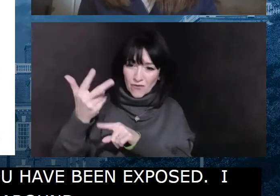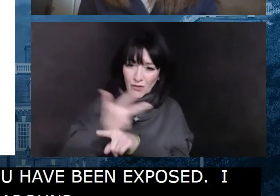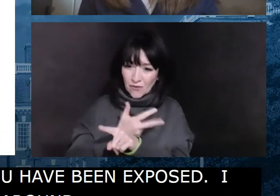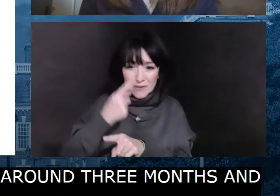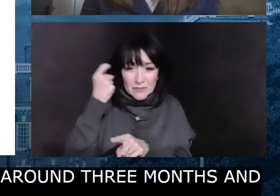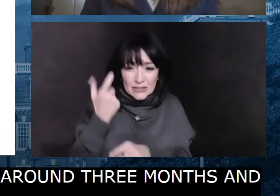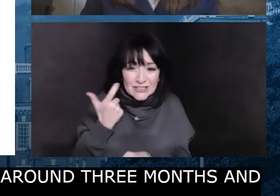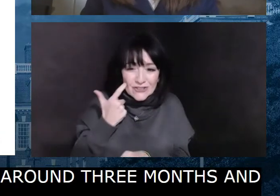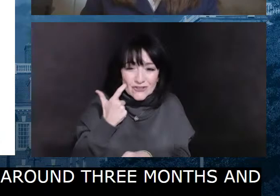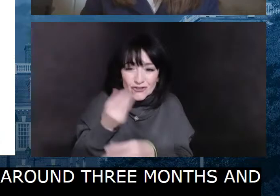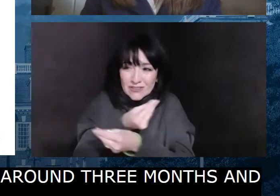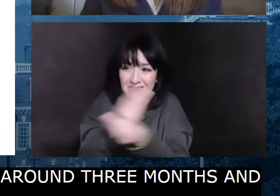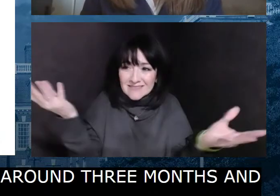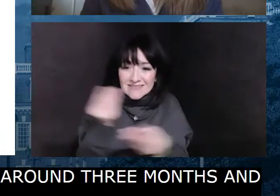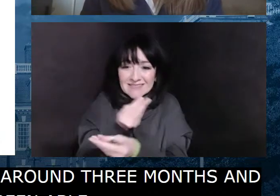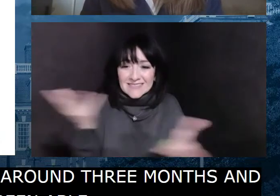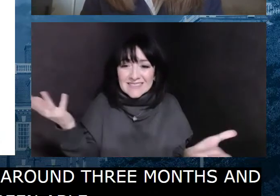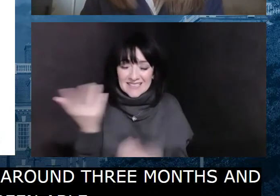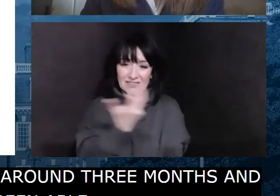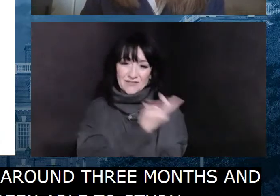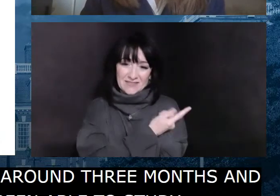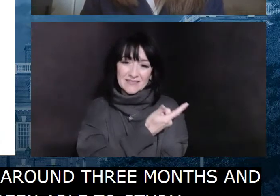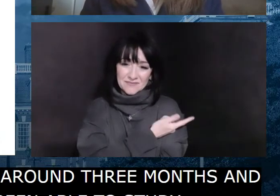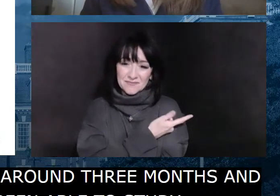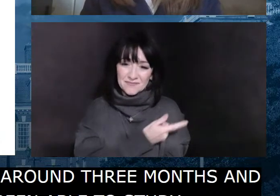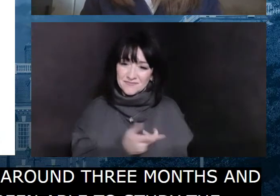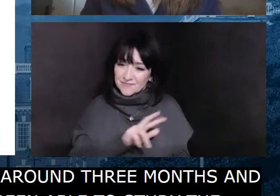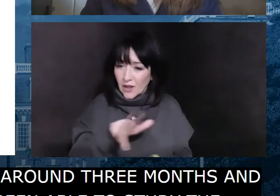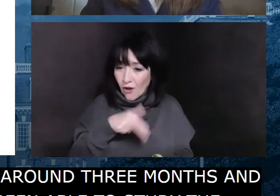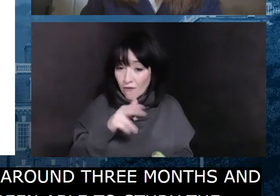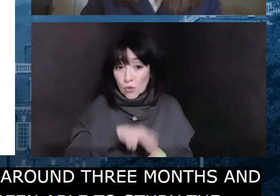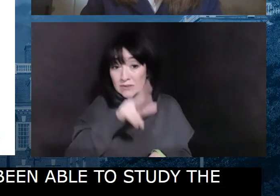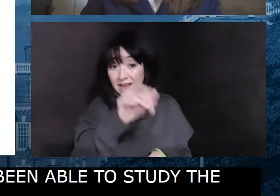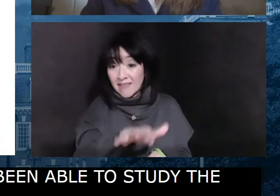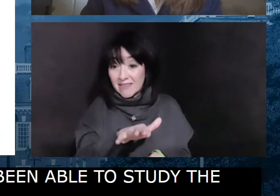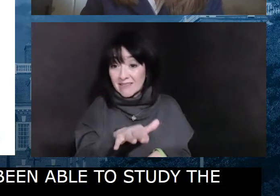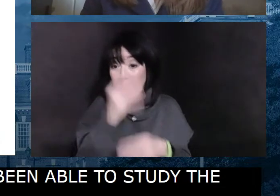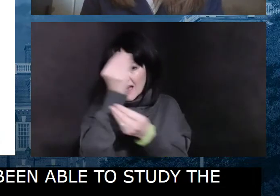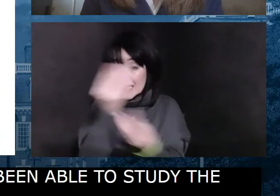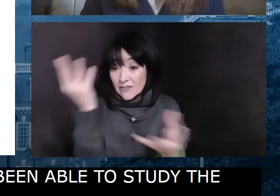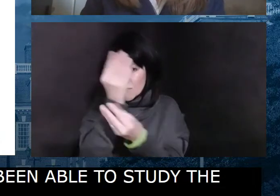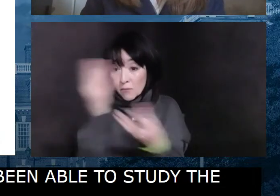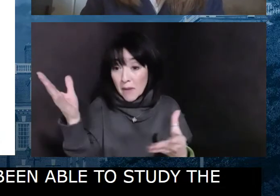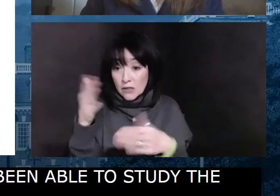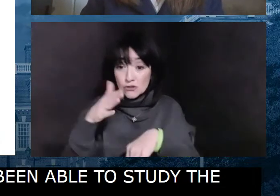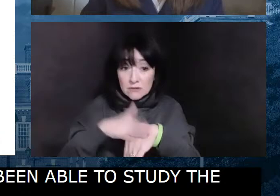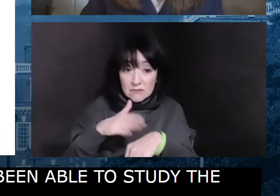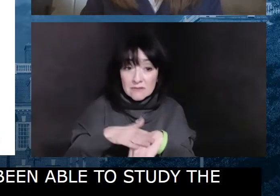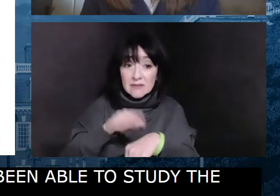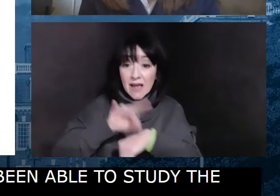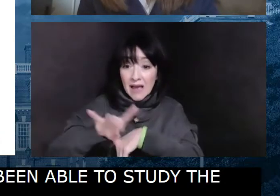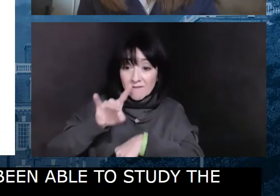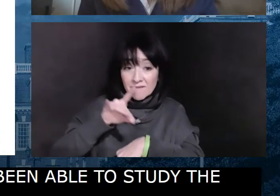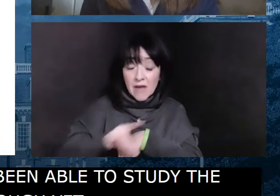yet. So of course, this guidance may change as we learn more. But at this point, I think that's really good news